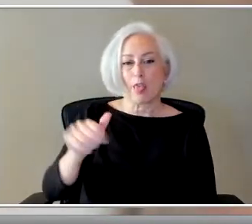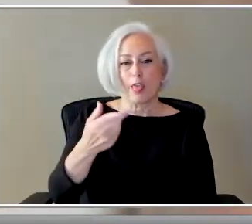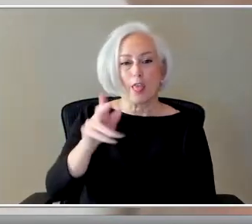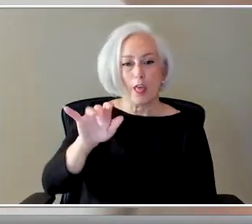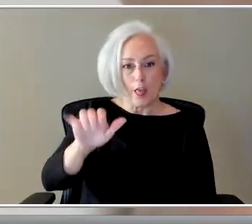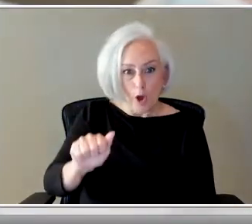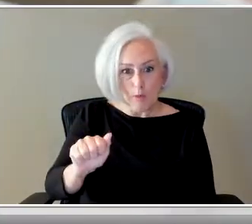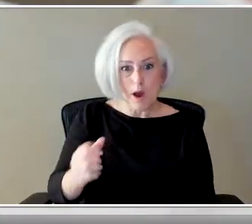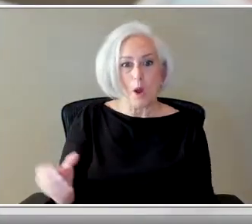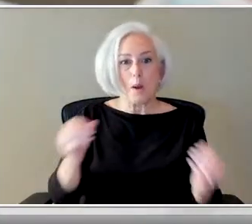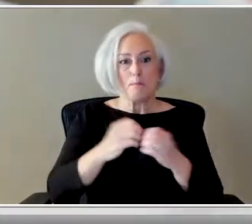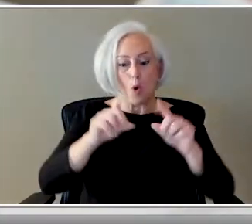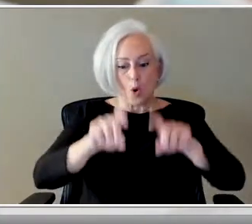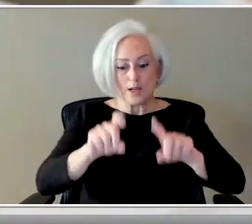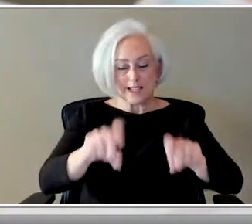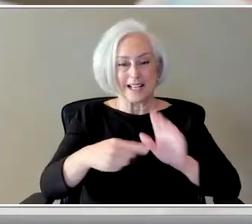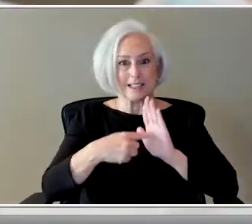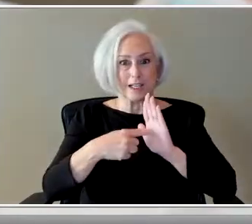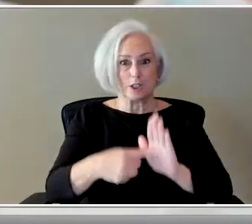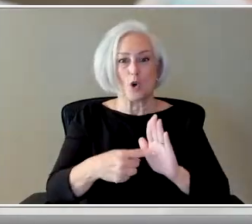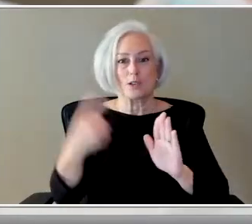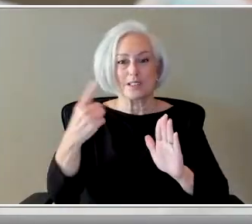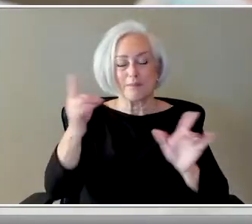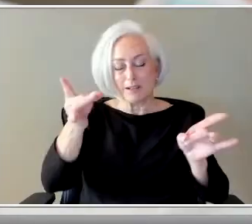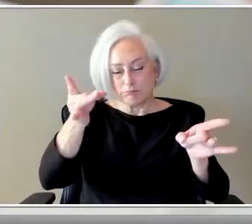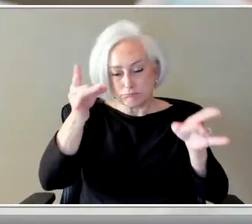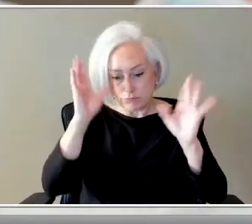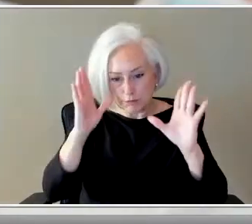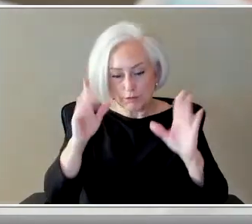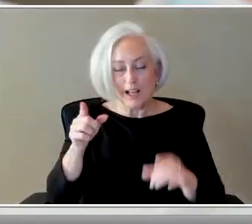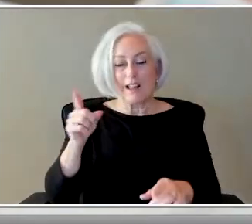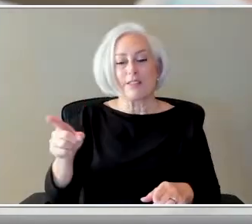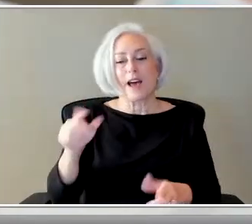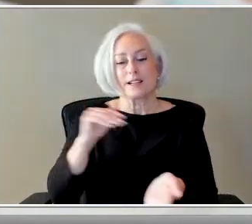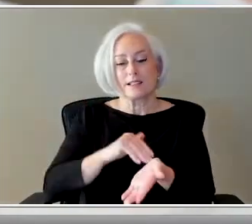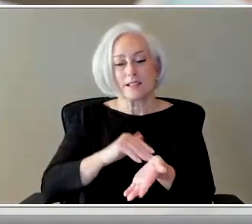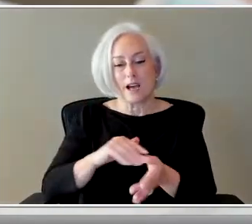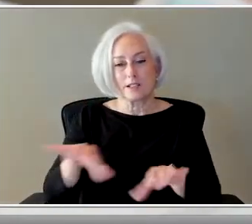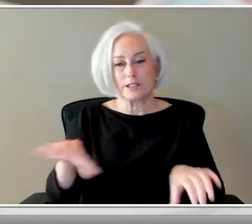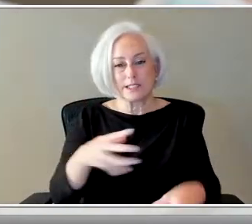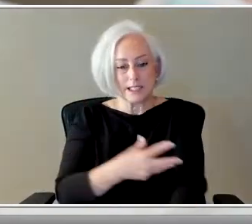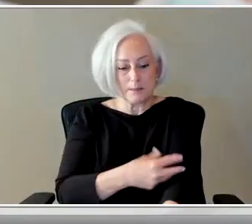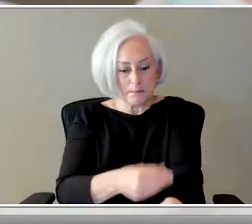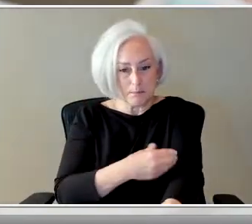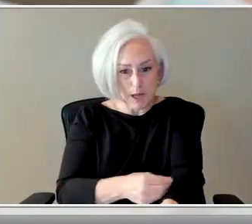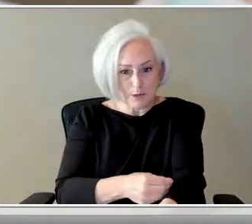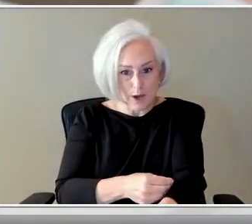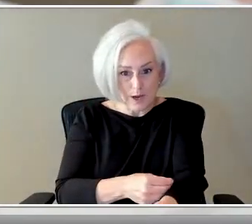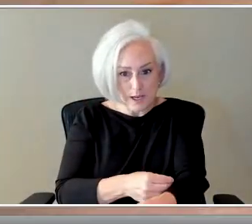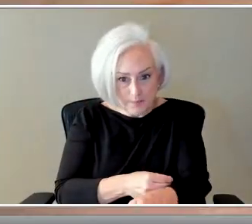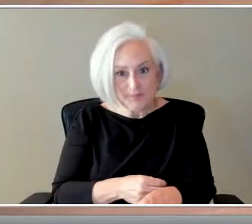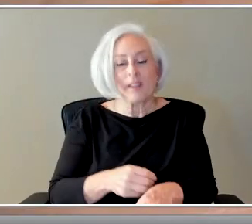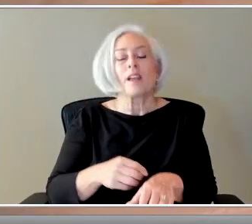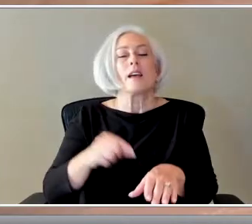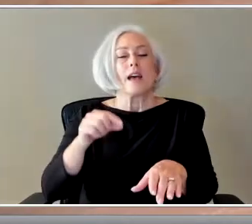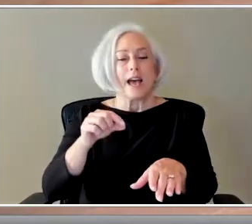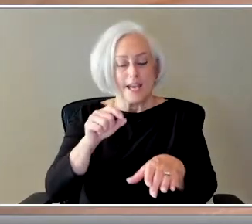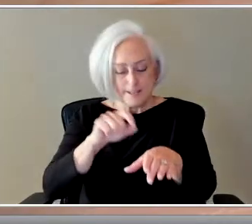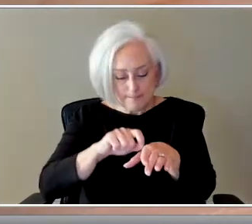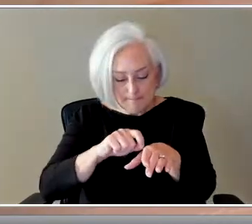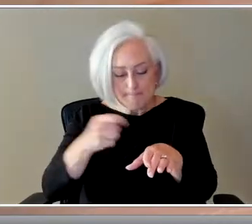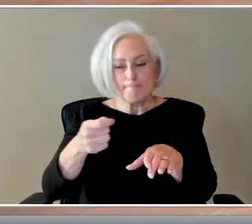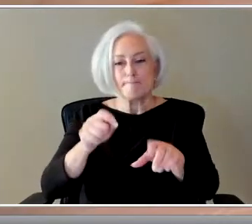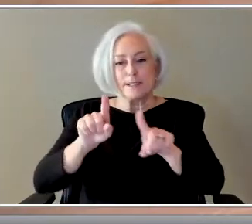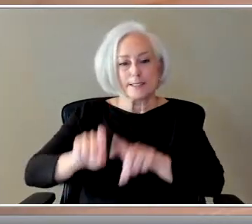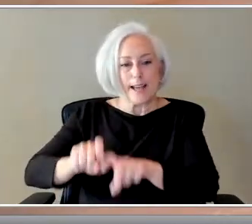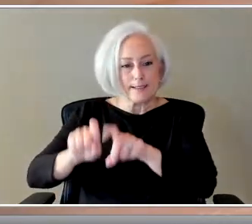something horrifying. He did do a biopsy and a blood draw, which her cholesterol was almost 1,000 at that point. There was so much cholesterol